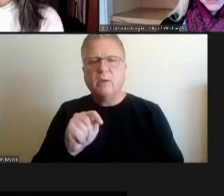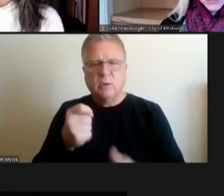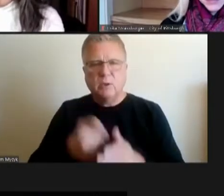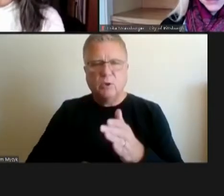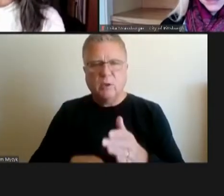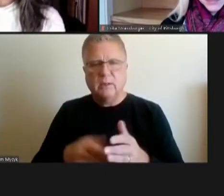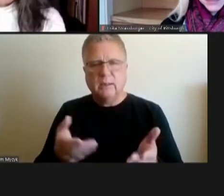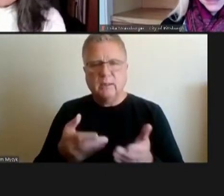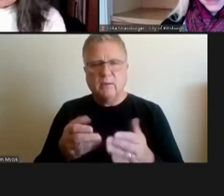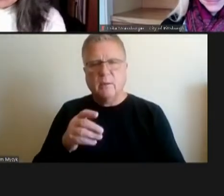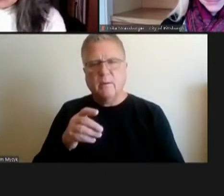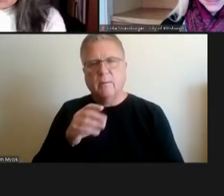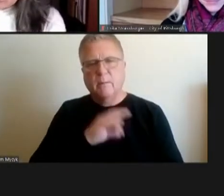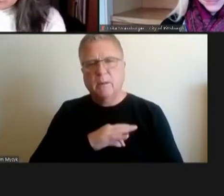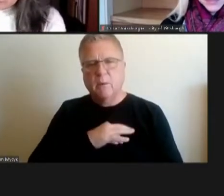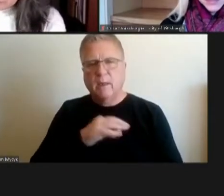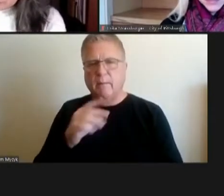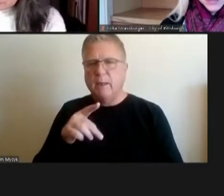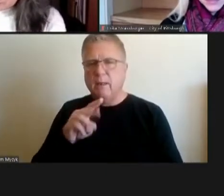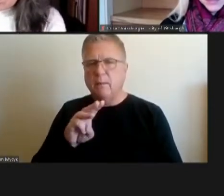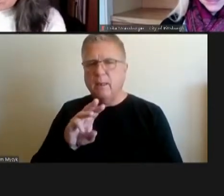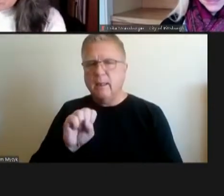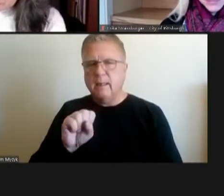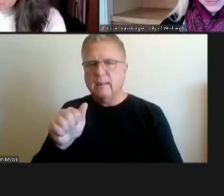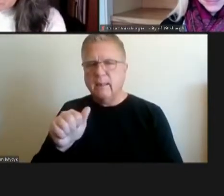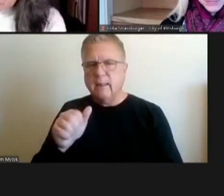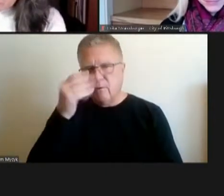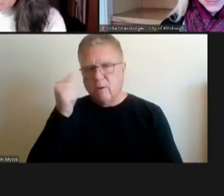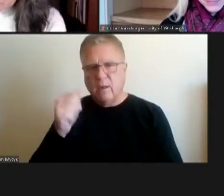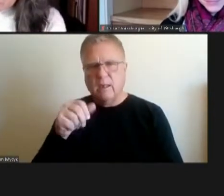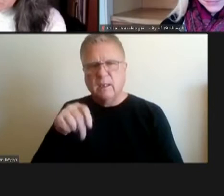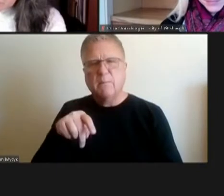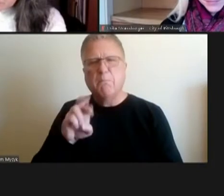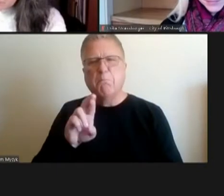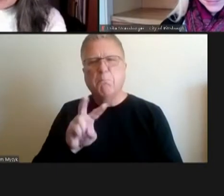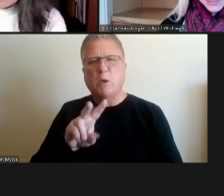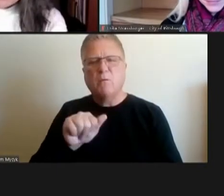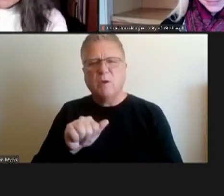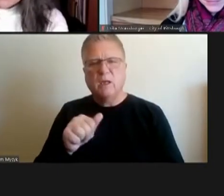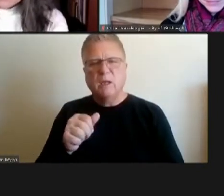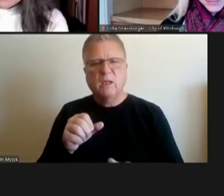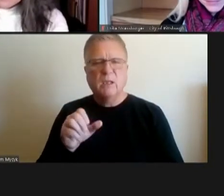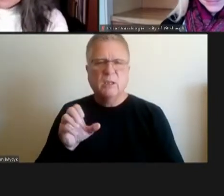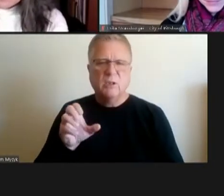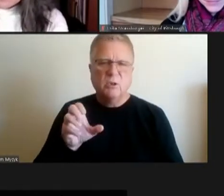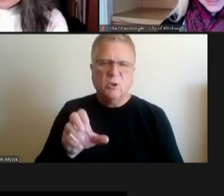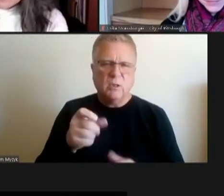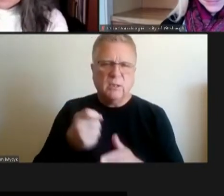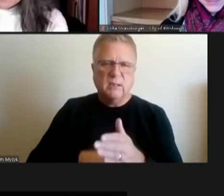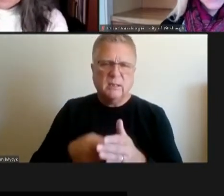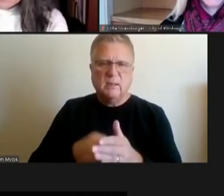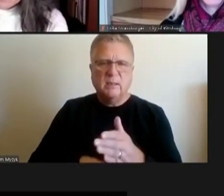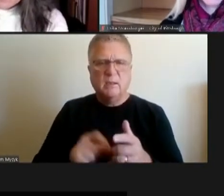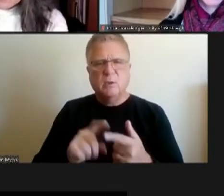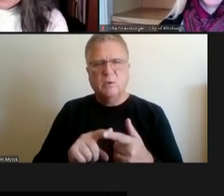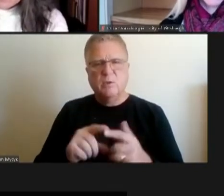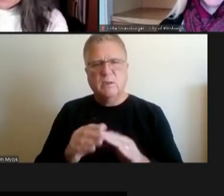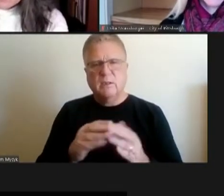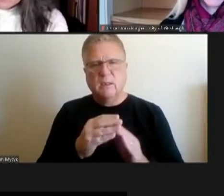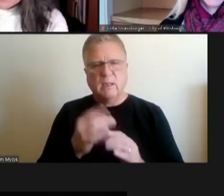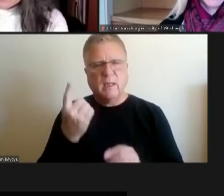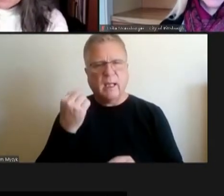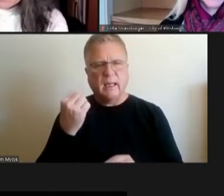the PWSA, I left one out, also pays PERTA charges to the city as well. And so last year's